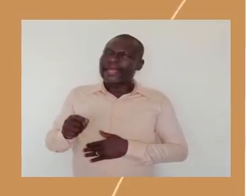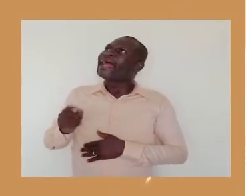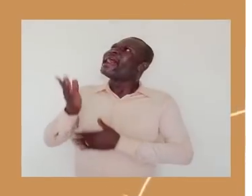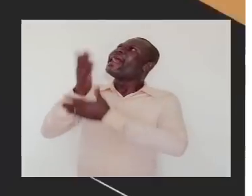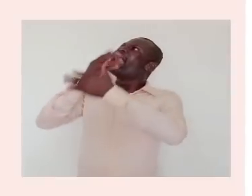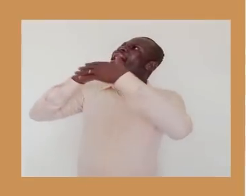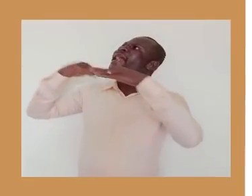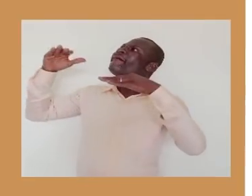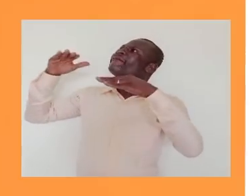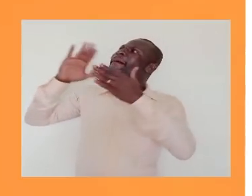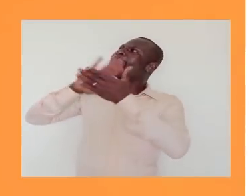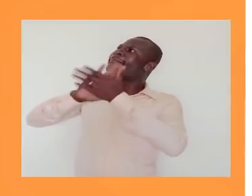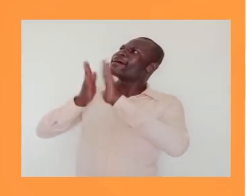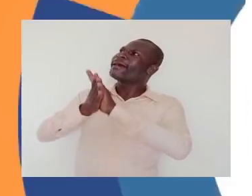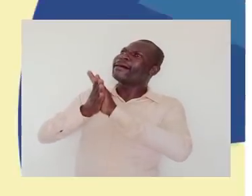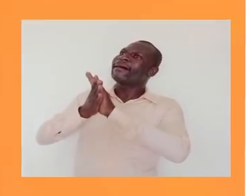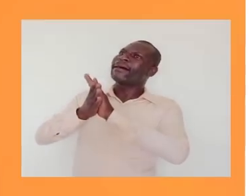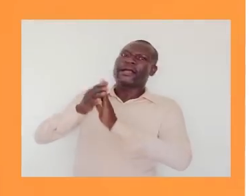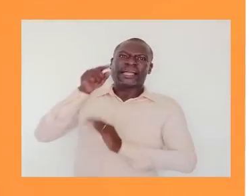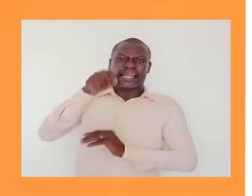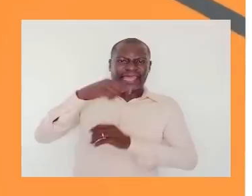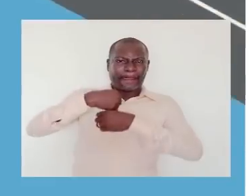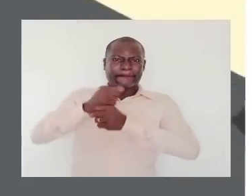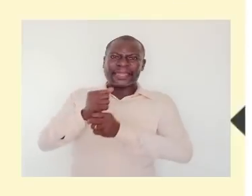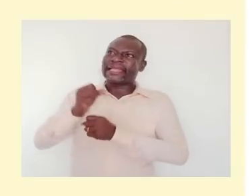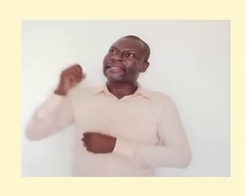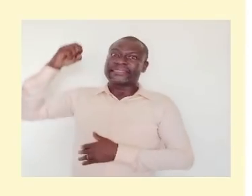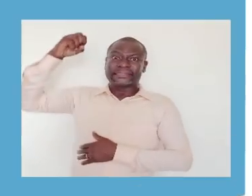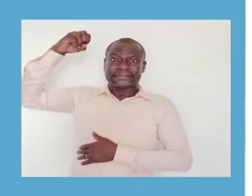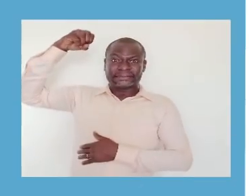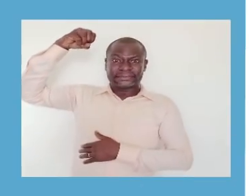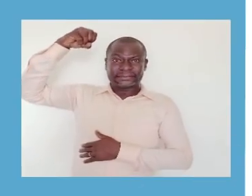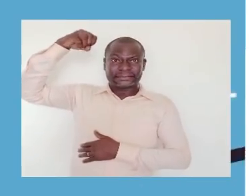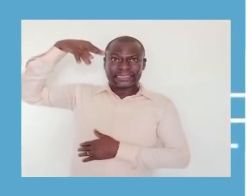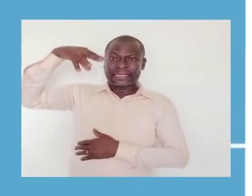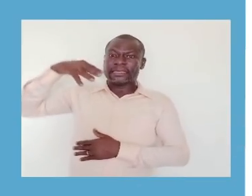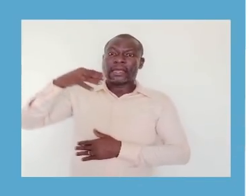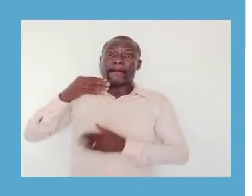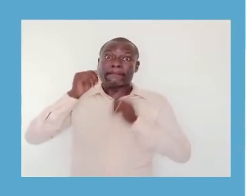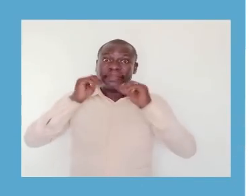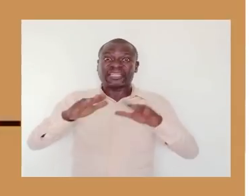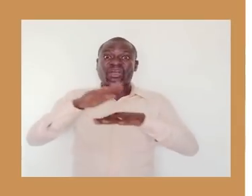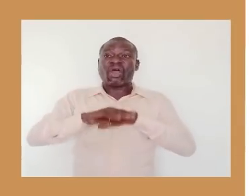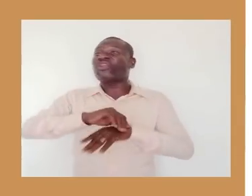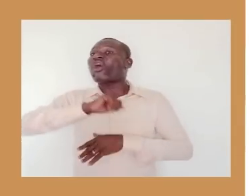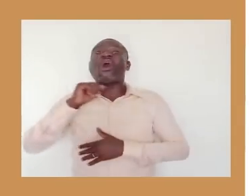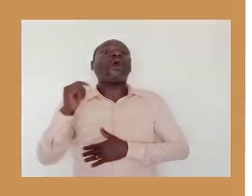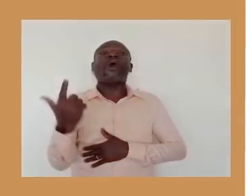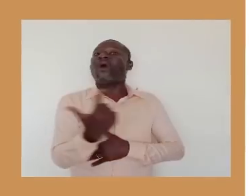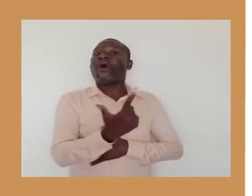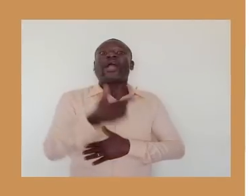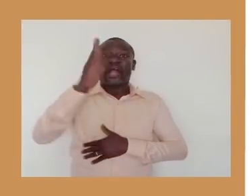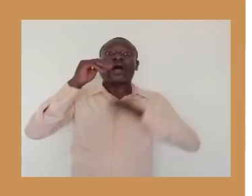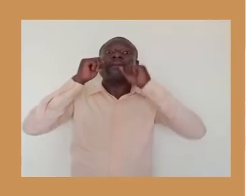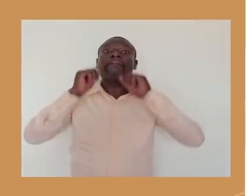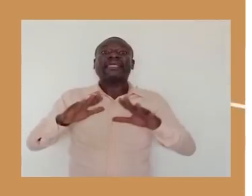your Father in heaven, for he makes his sun rise on the evil and on the good, and